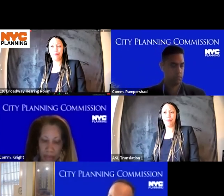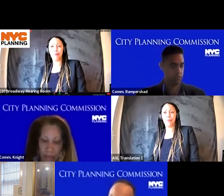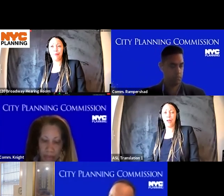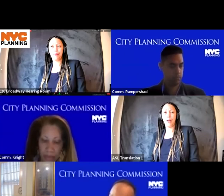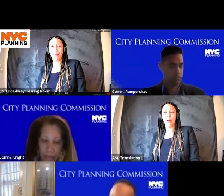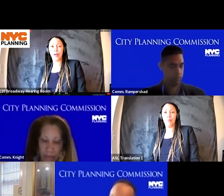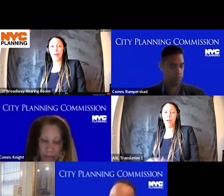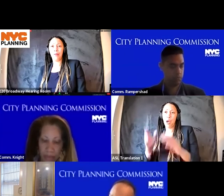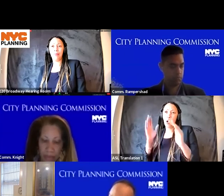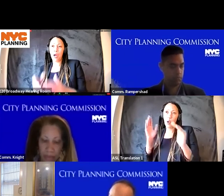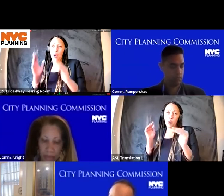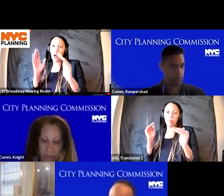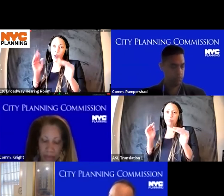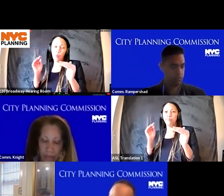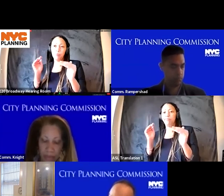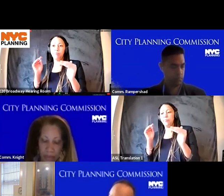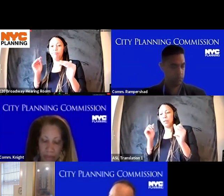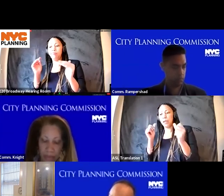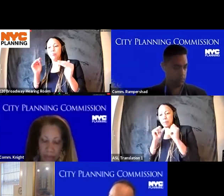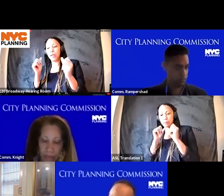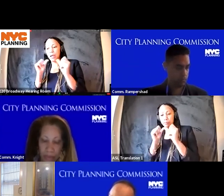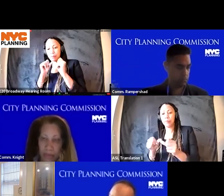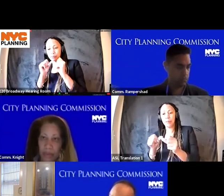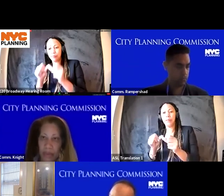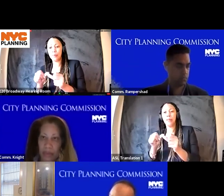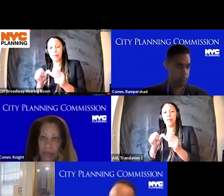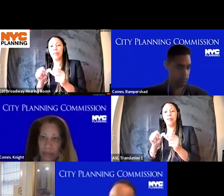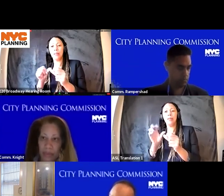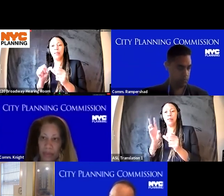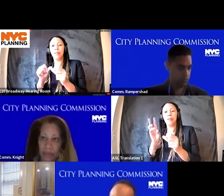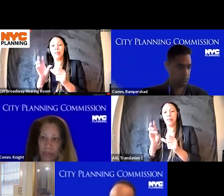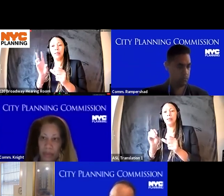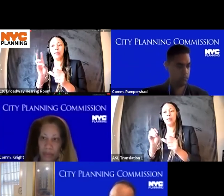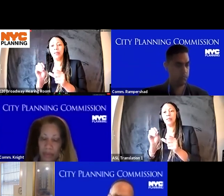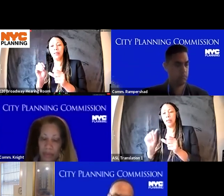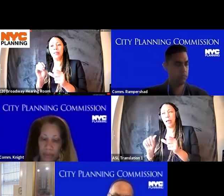been a concurrent 6B application filed,